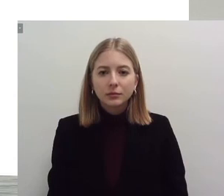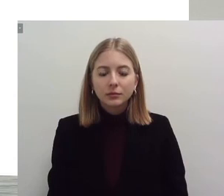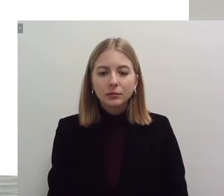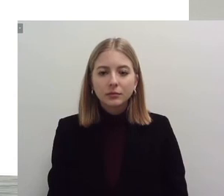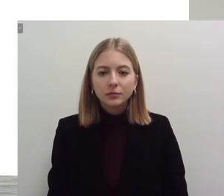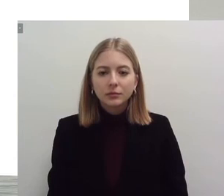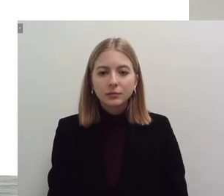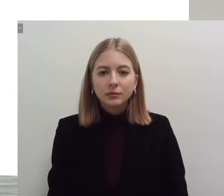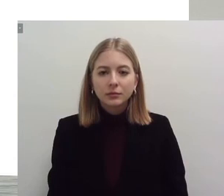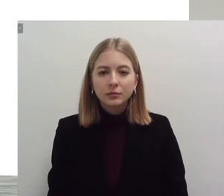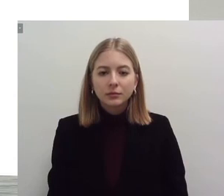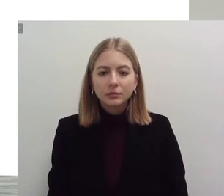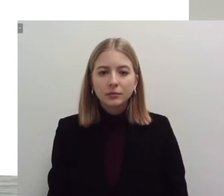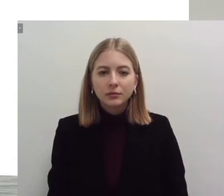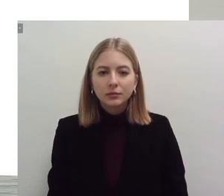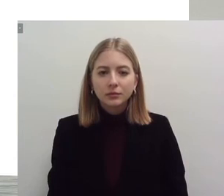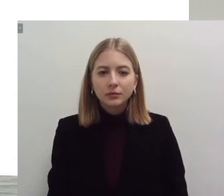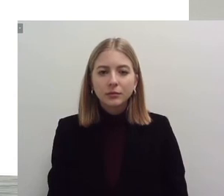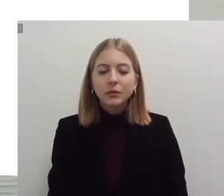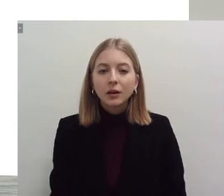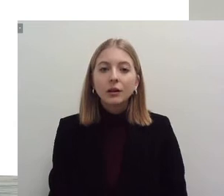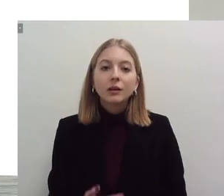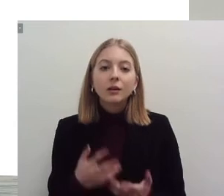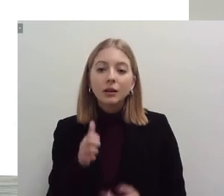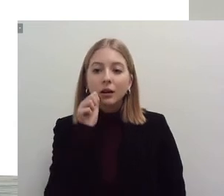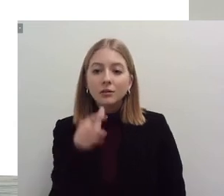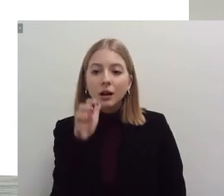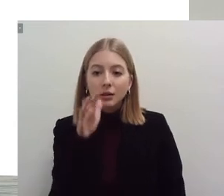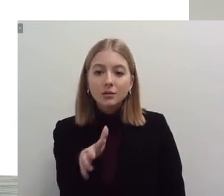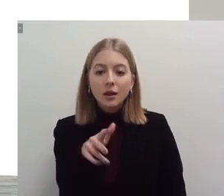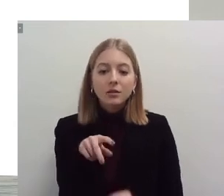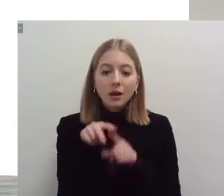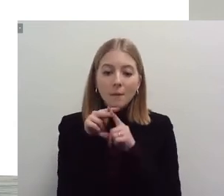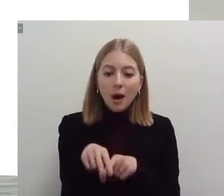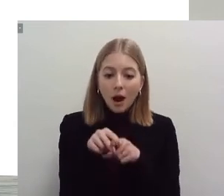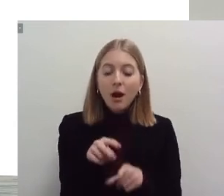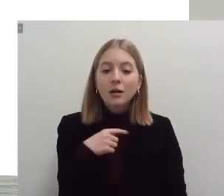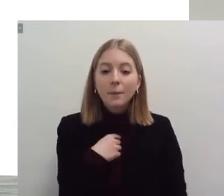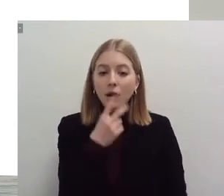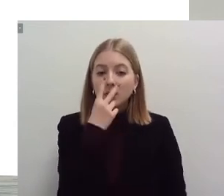participation, children's rights are sometimes forgotten.